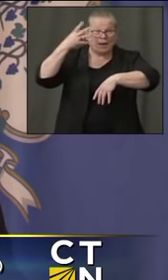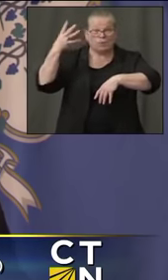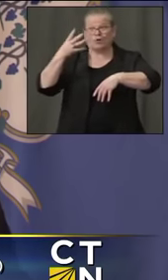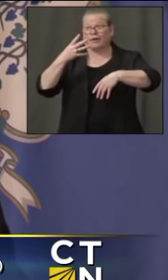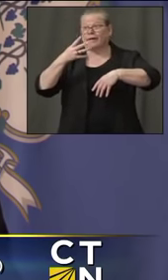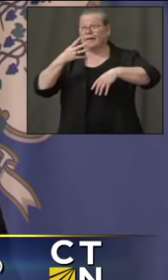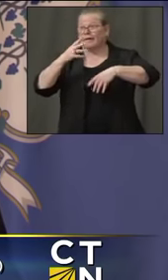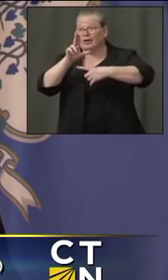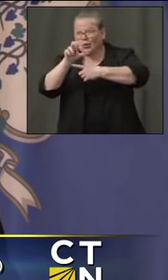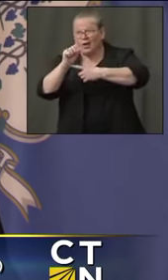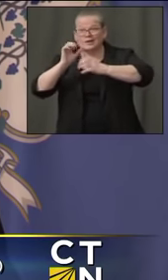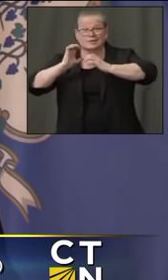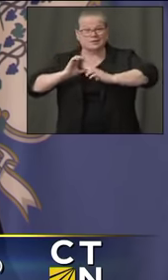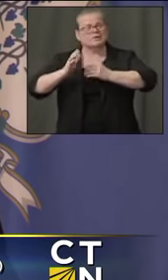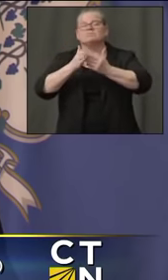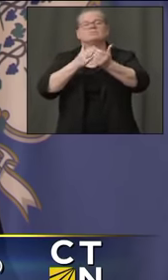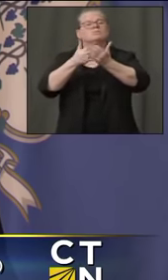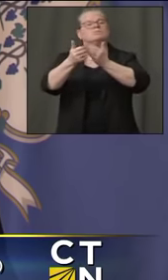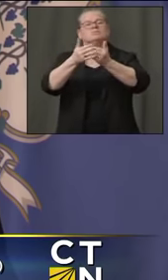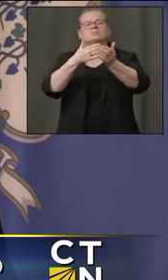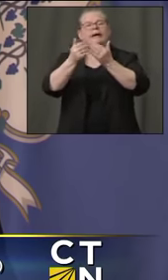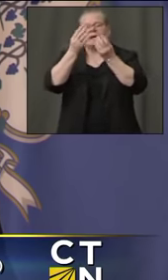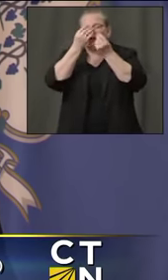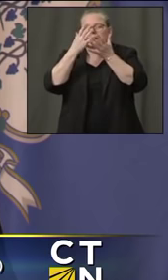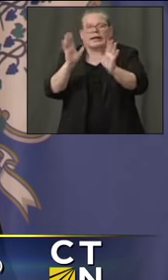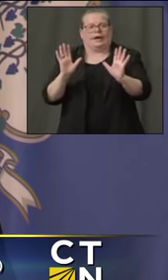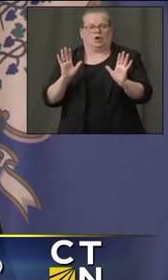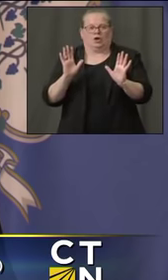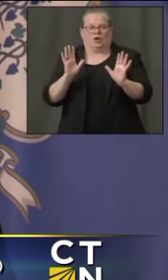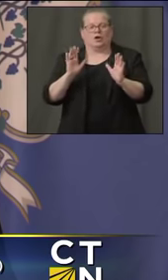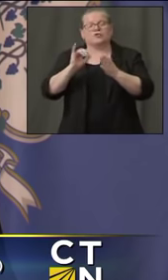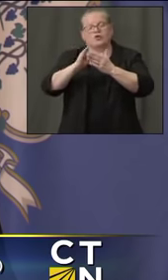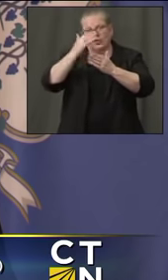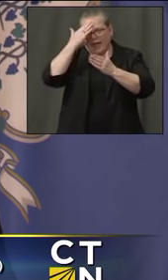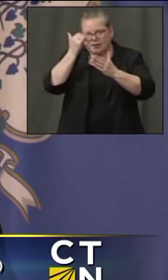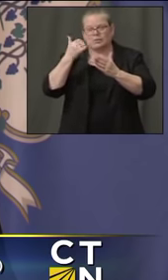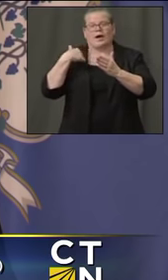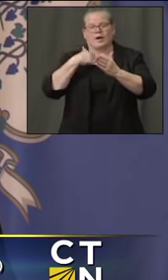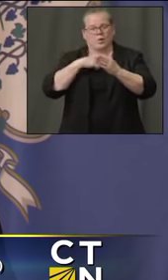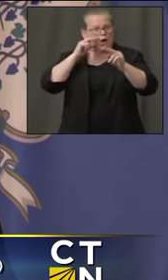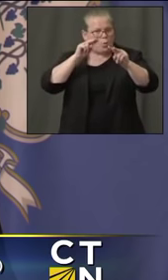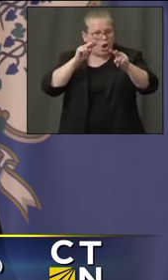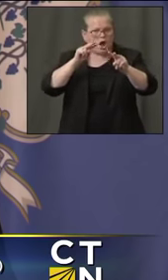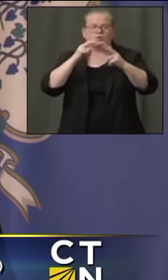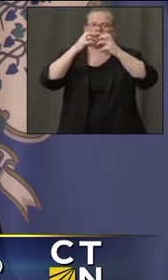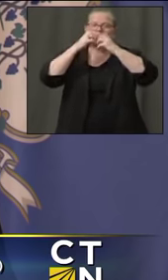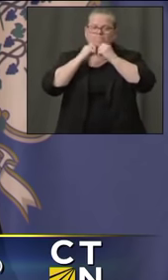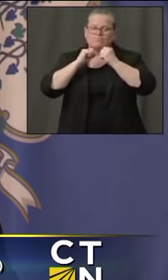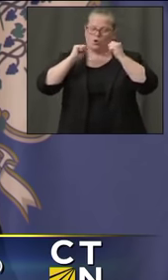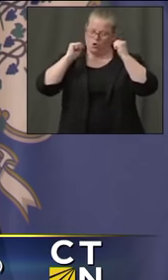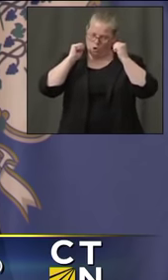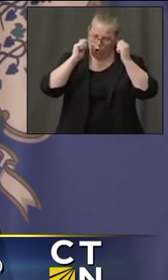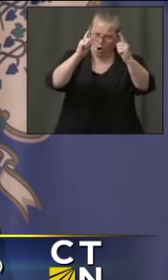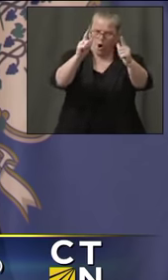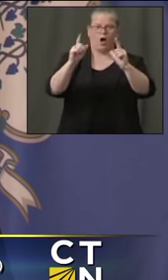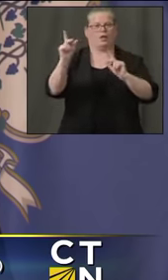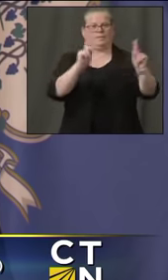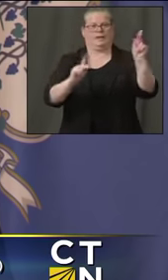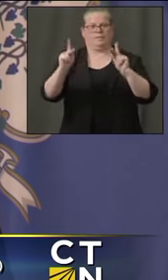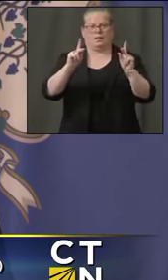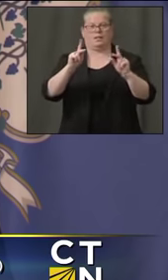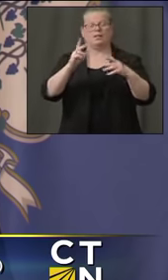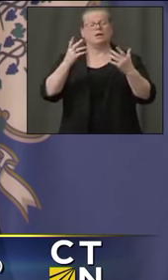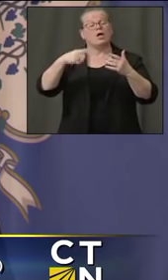taking care of everybody, with a special emphasis upon the vulnerable population, making sure they get the testing, they